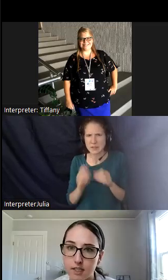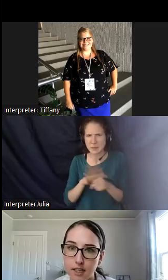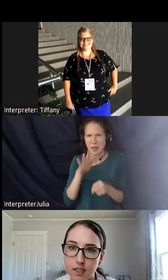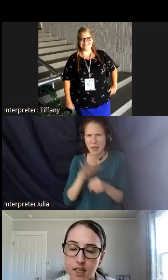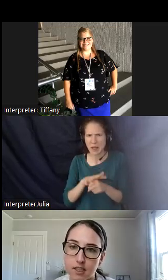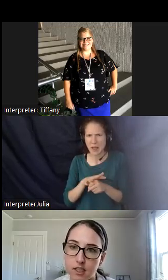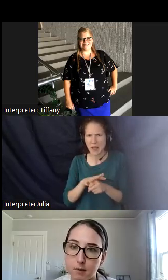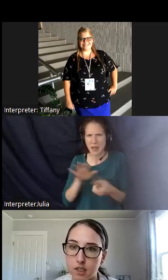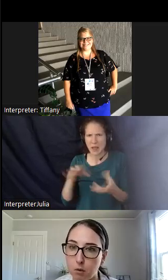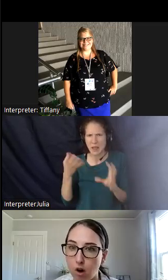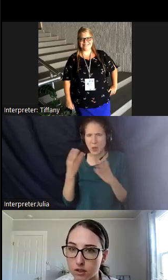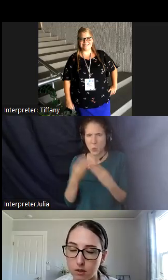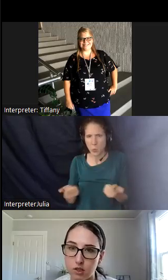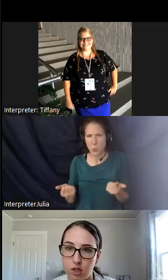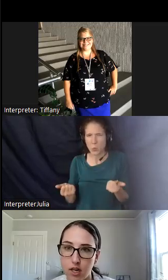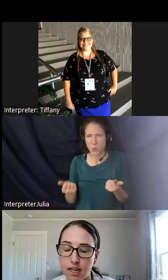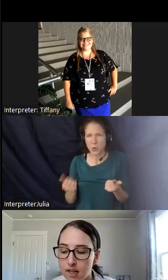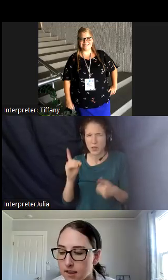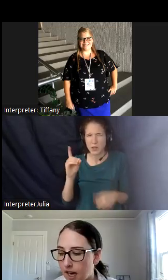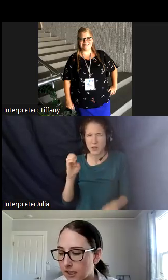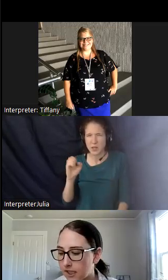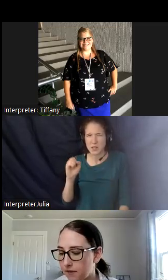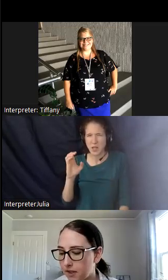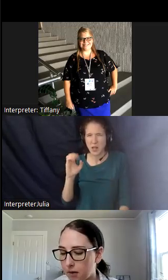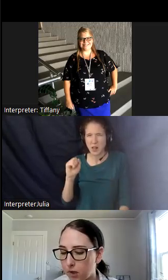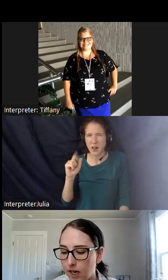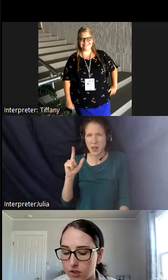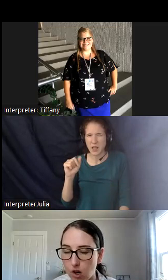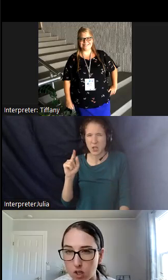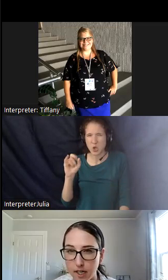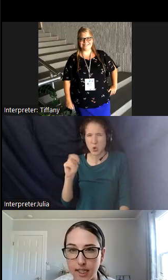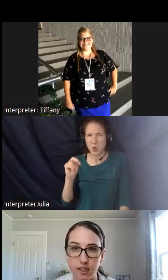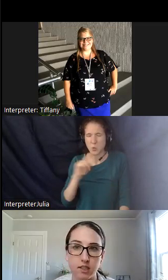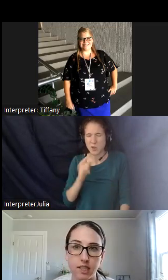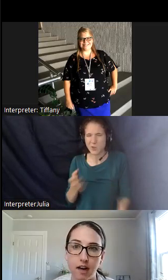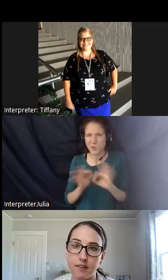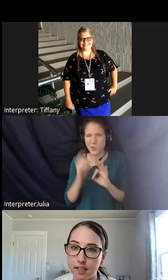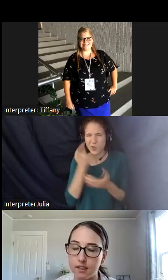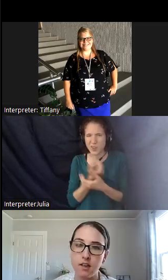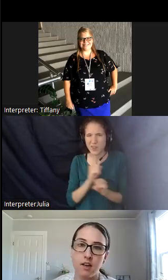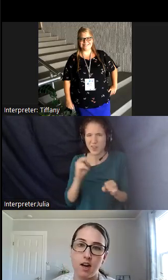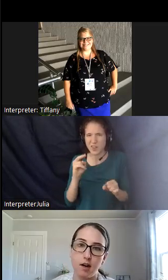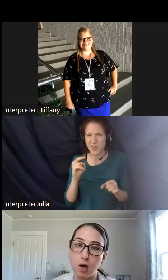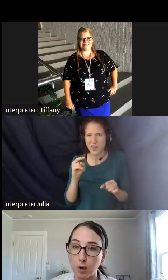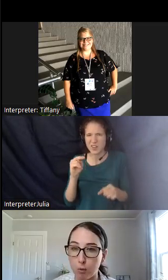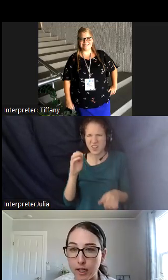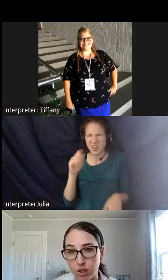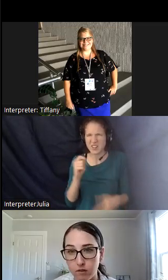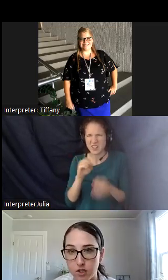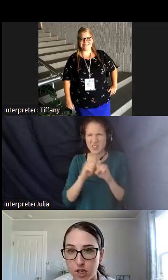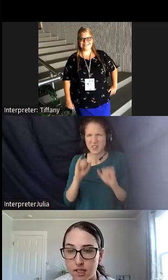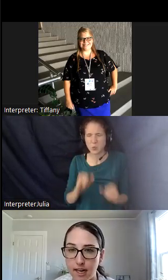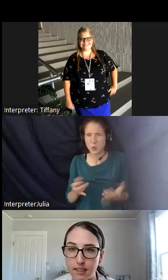competencies of the safety net system. And so also ensuring that these safety net providers are training their staff in